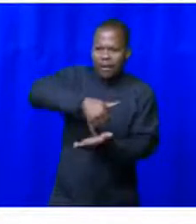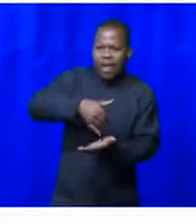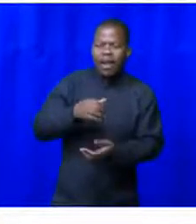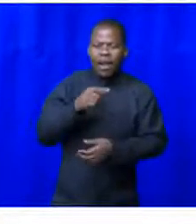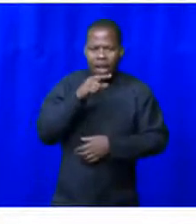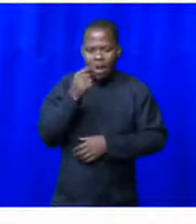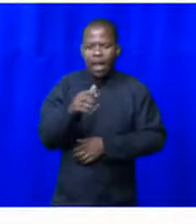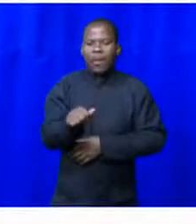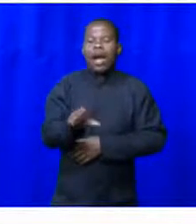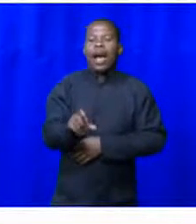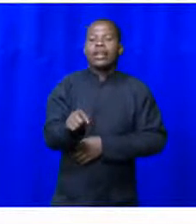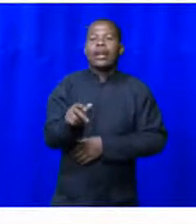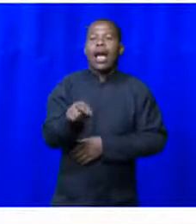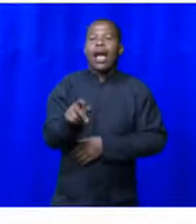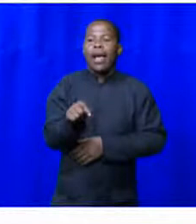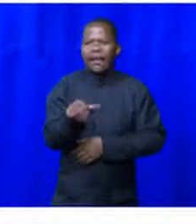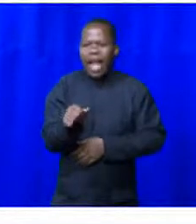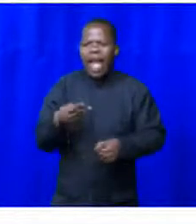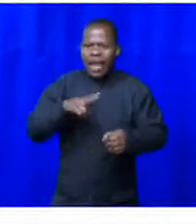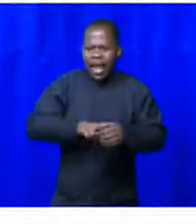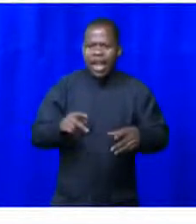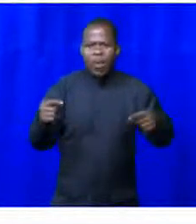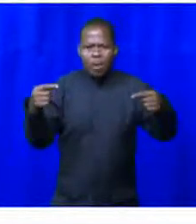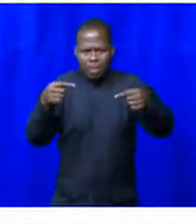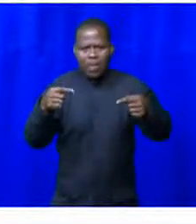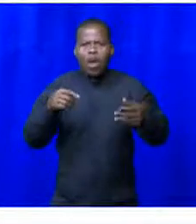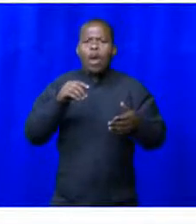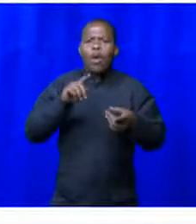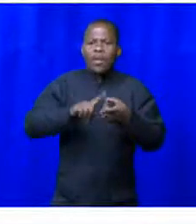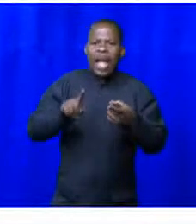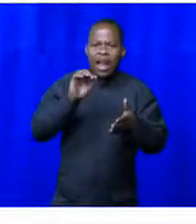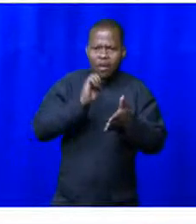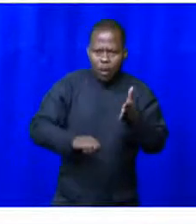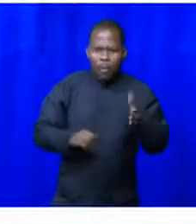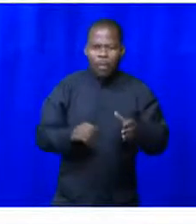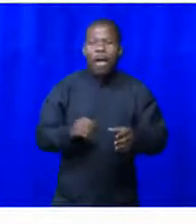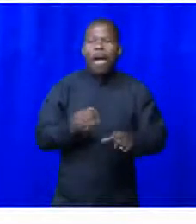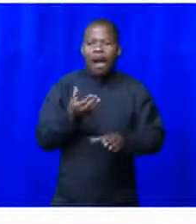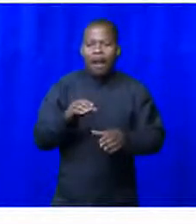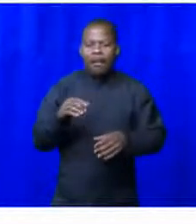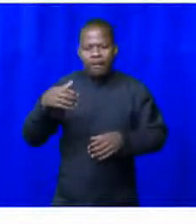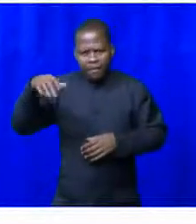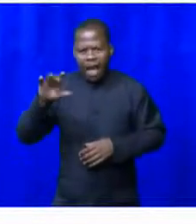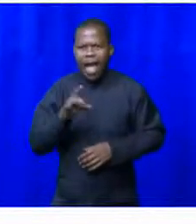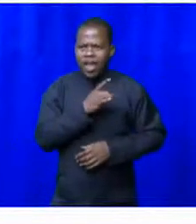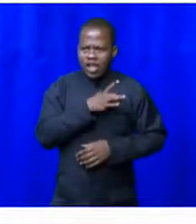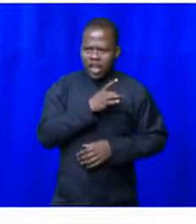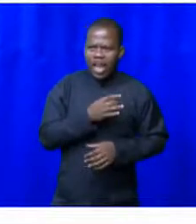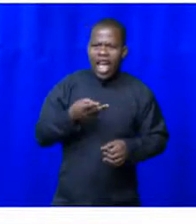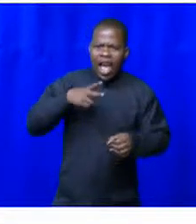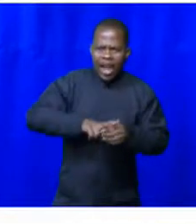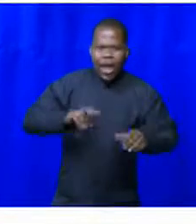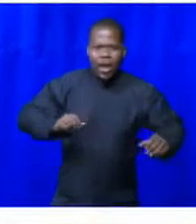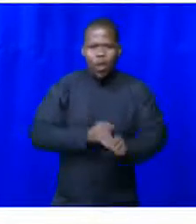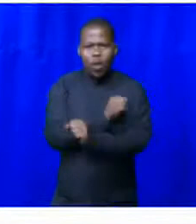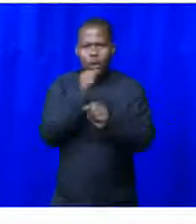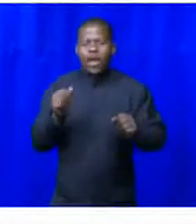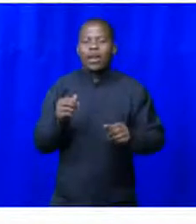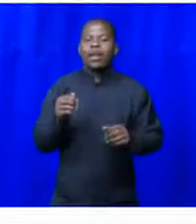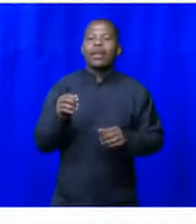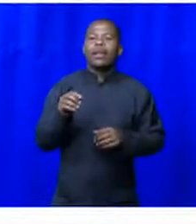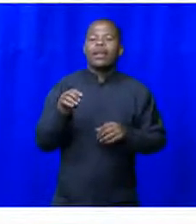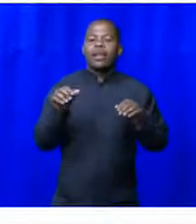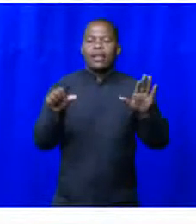laseKazakhstan. Djokovic bekathola netulu na-Martin Cilic wa-7 laseChile lapho khona uvele wahamba embili etigabeni letimbili